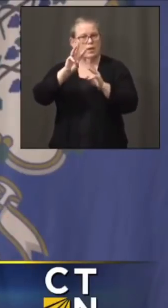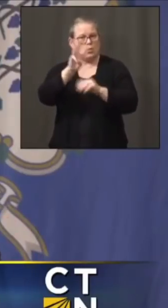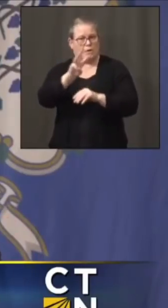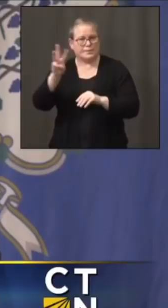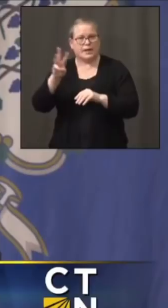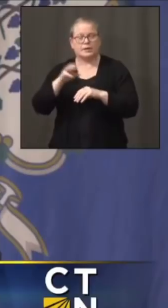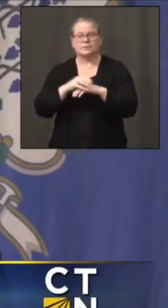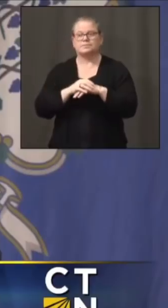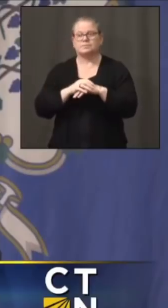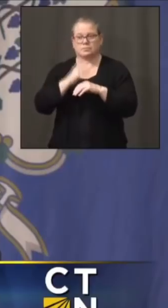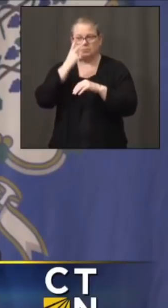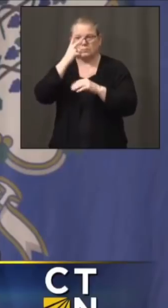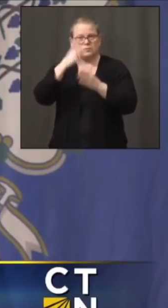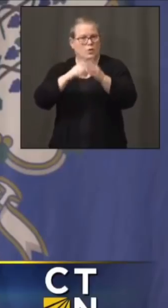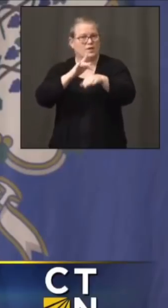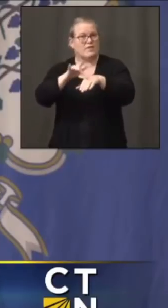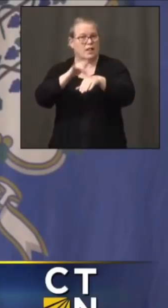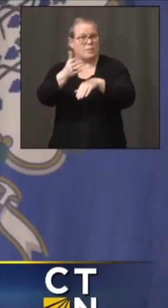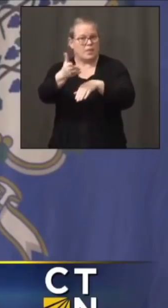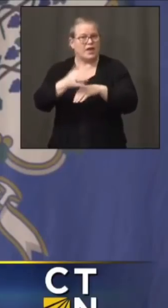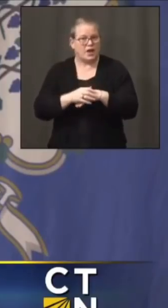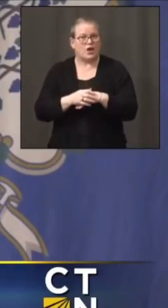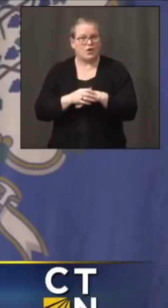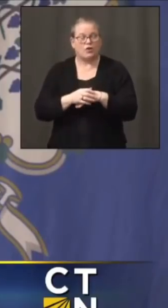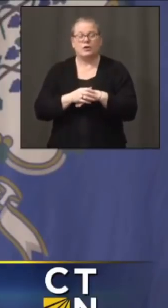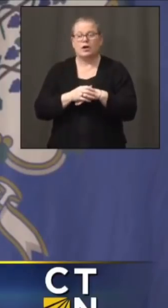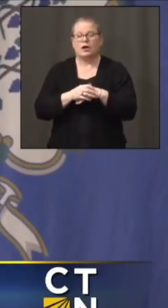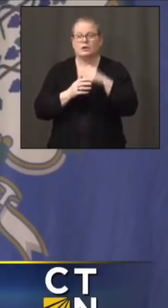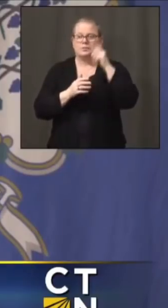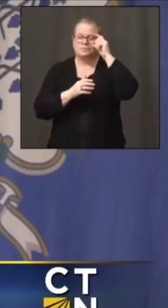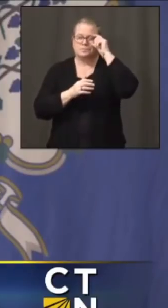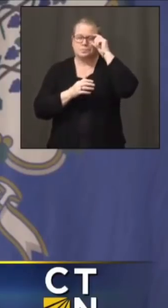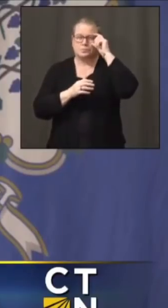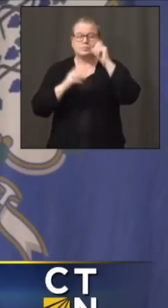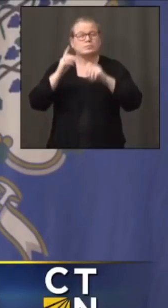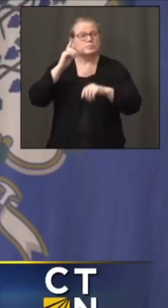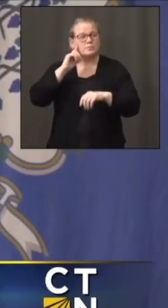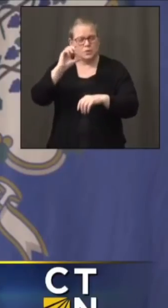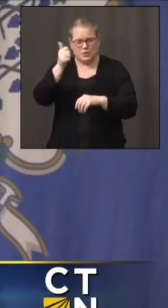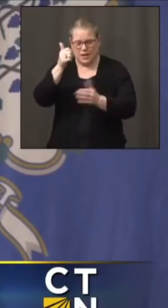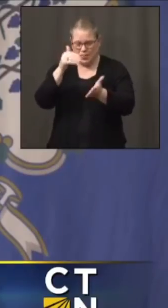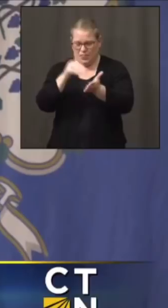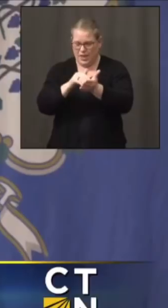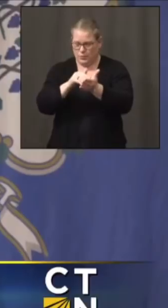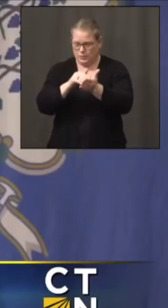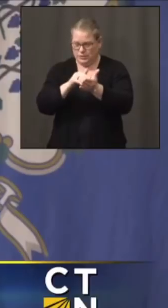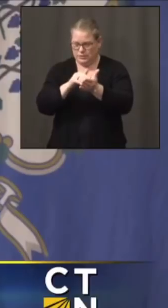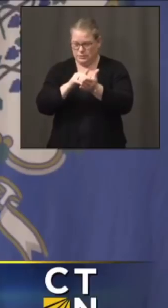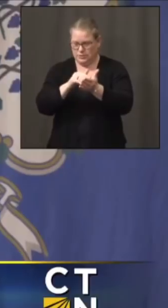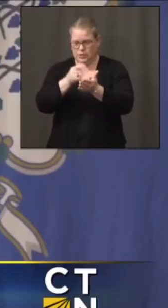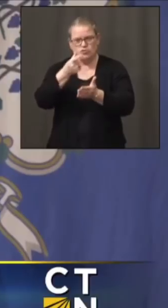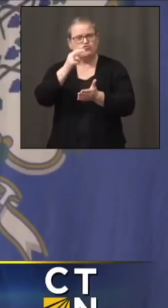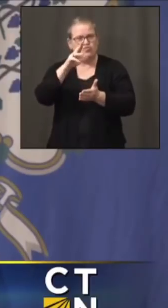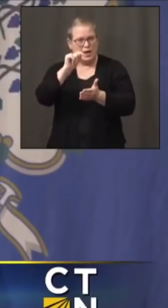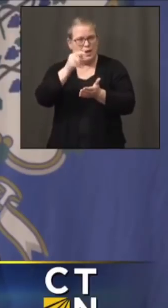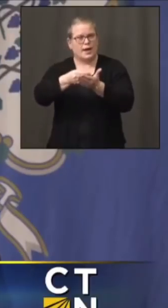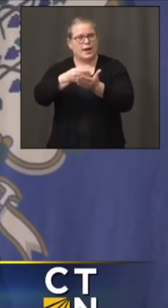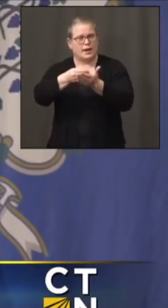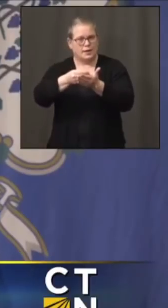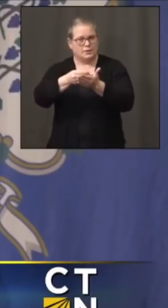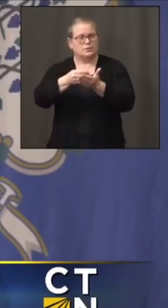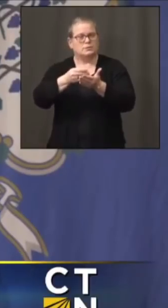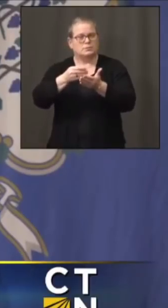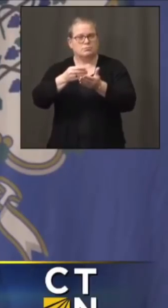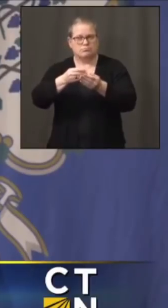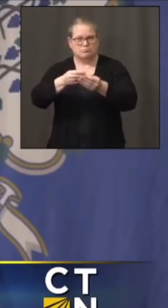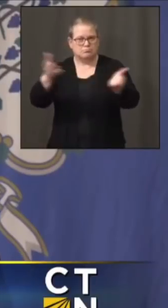got available. I can tell you we sent out, I think it was 10,000 grants. Not everybody got a grant, but